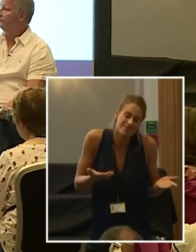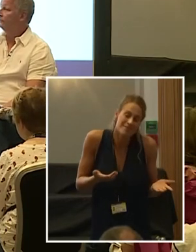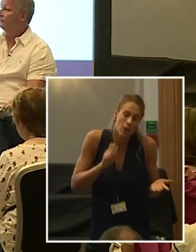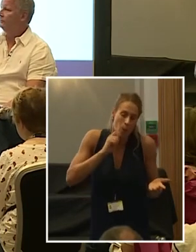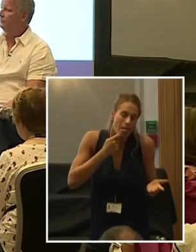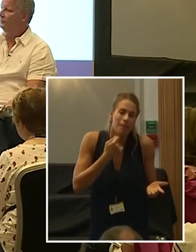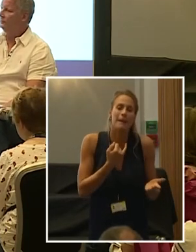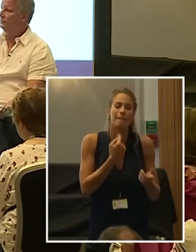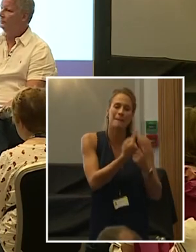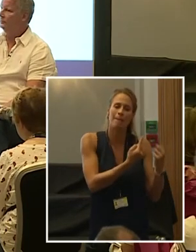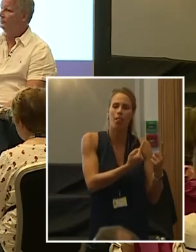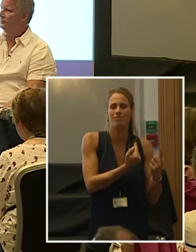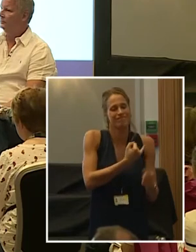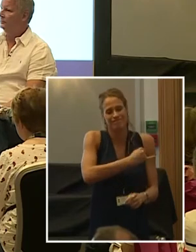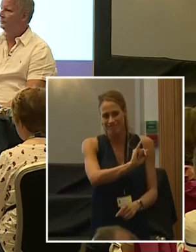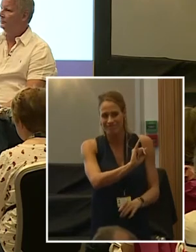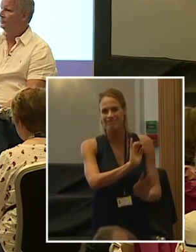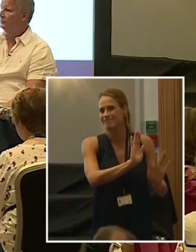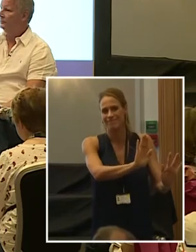away from unexpected reasons.